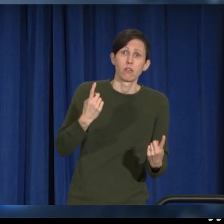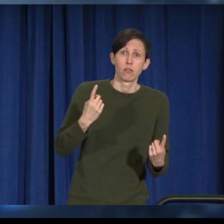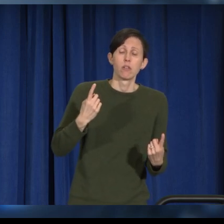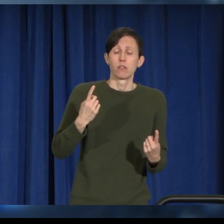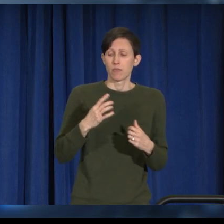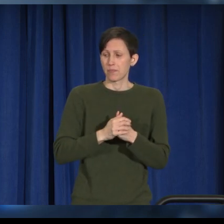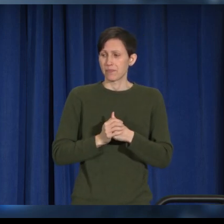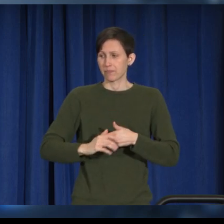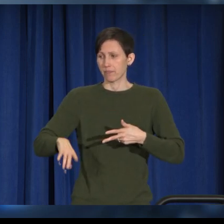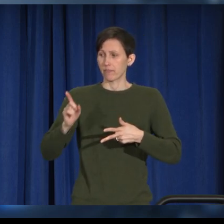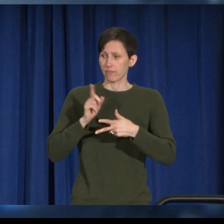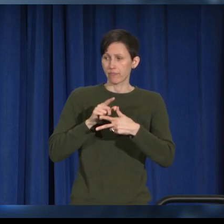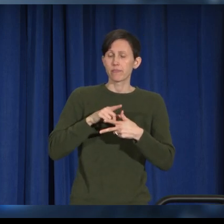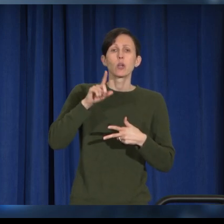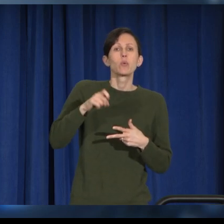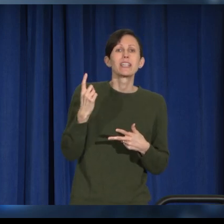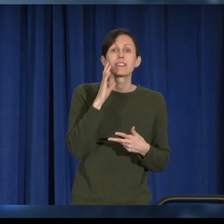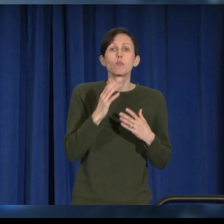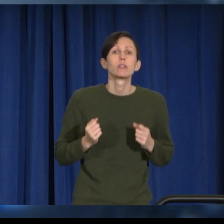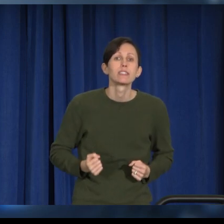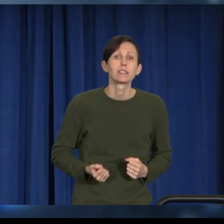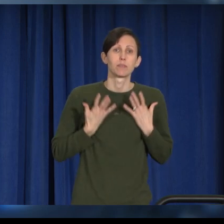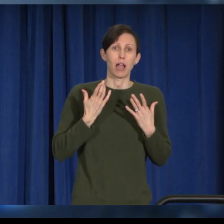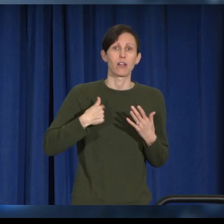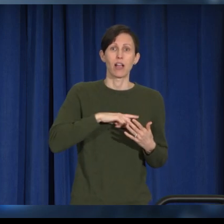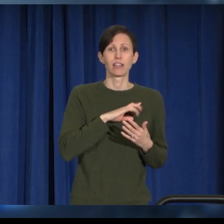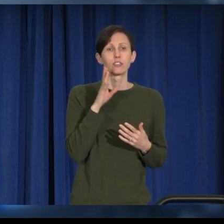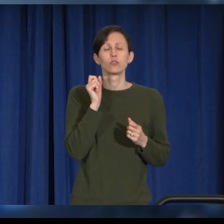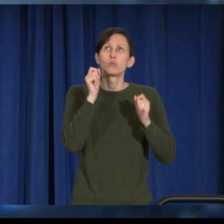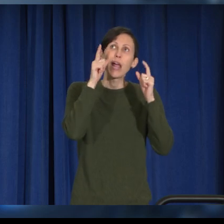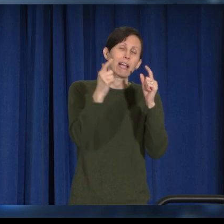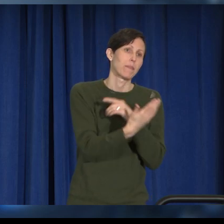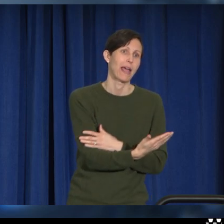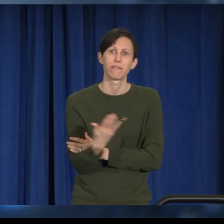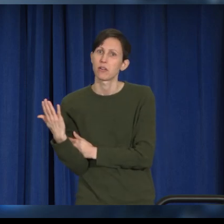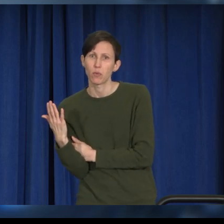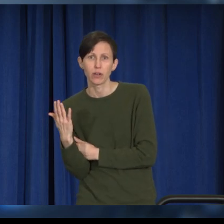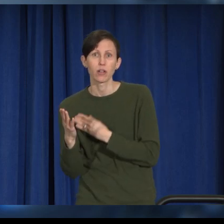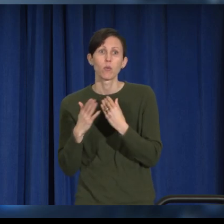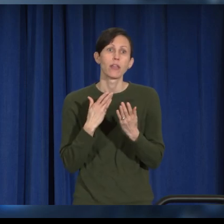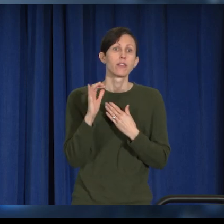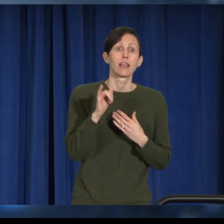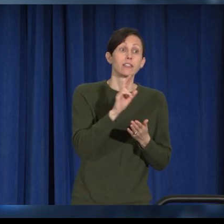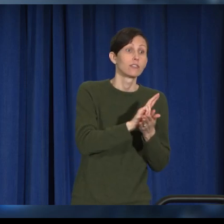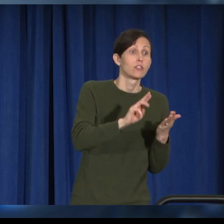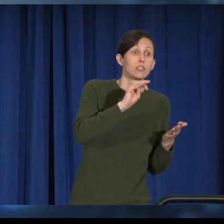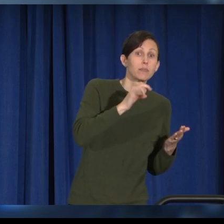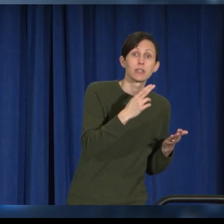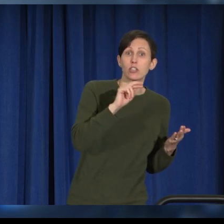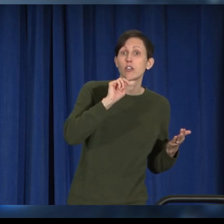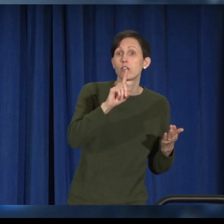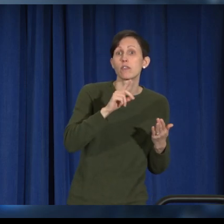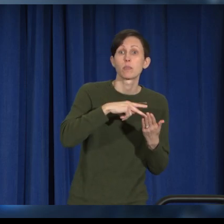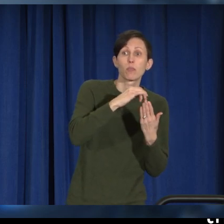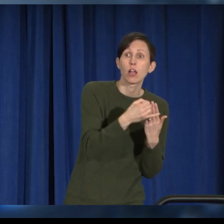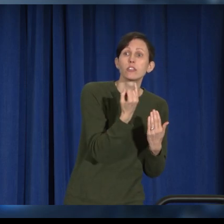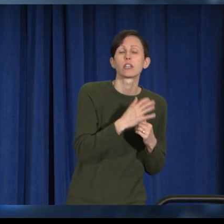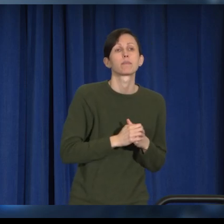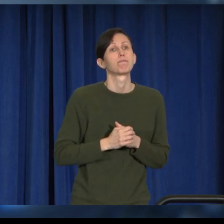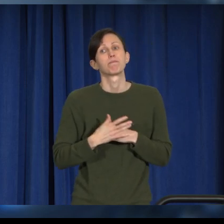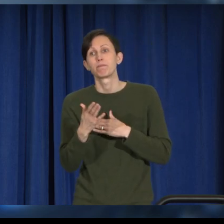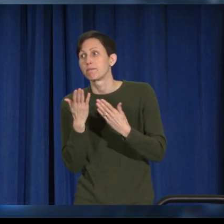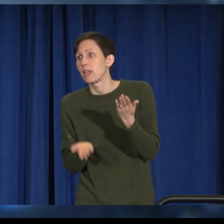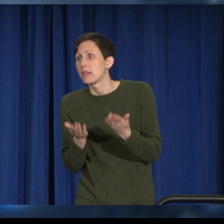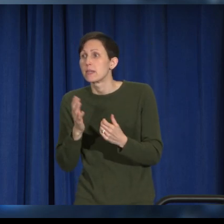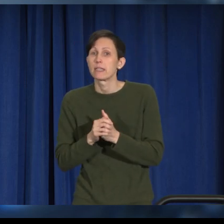me is that we need something that will inspire us to get out of bed in the morning, whether that's the University of Michigan Neurodiversity Project, whether